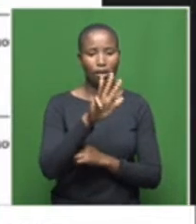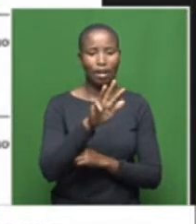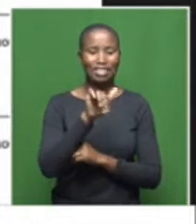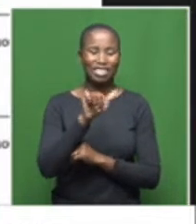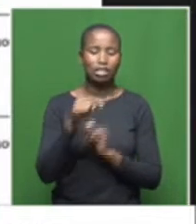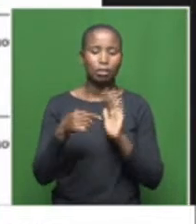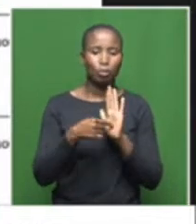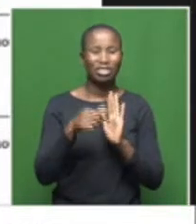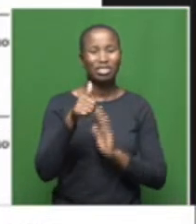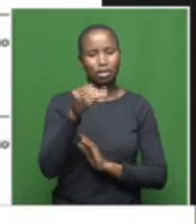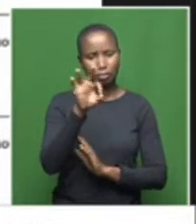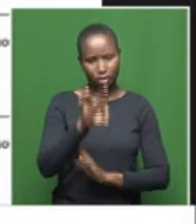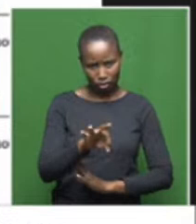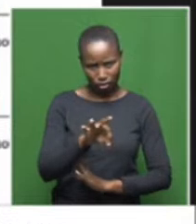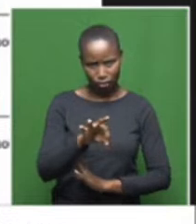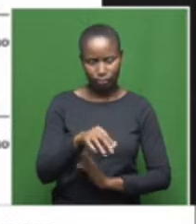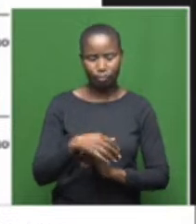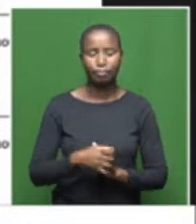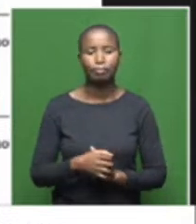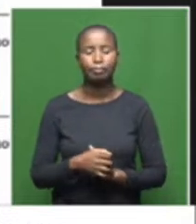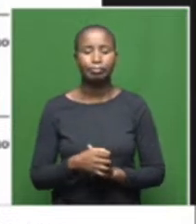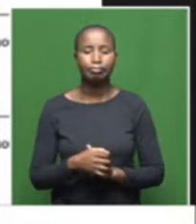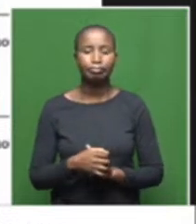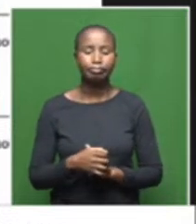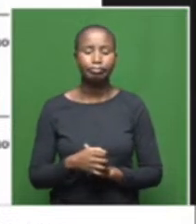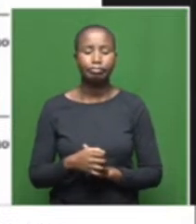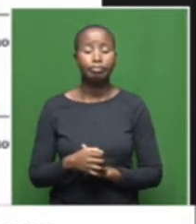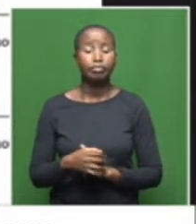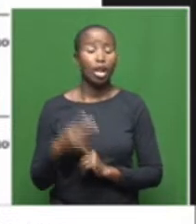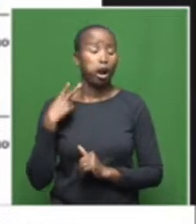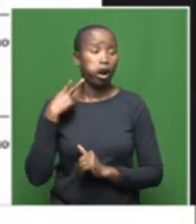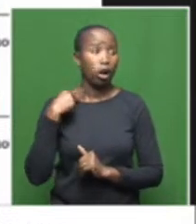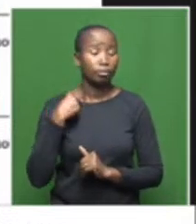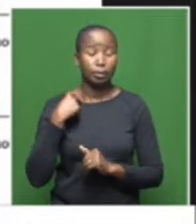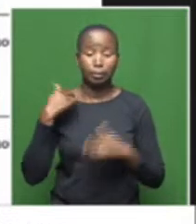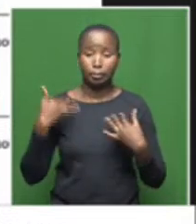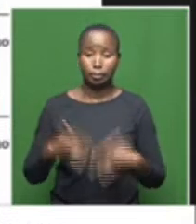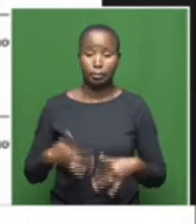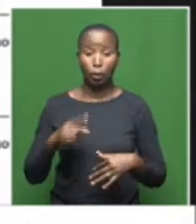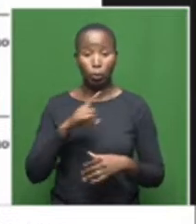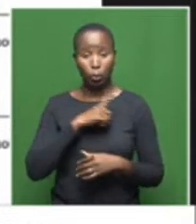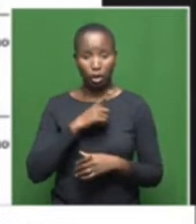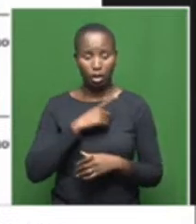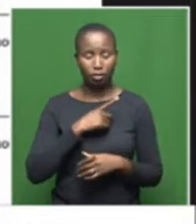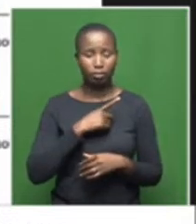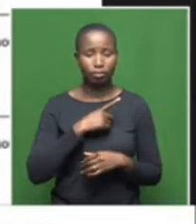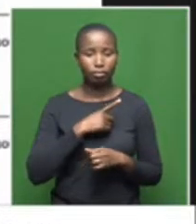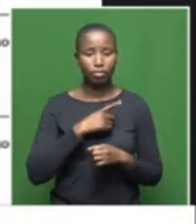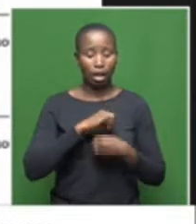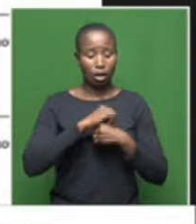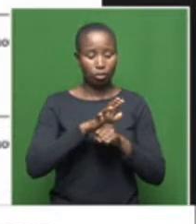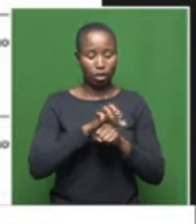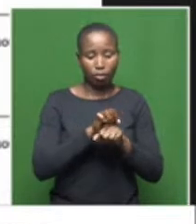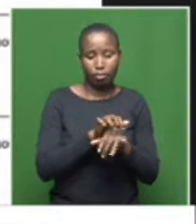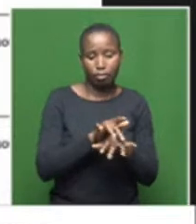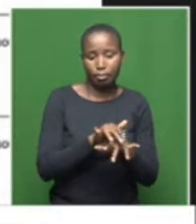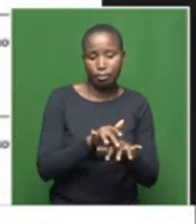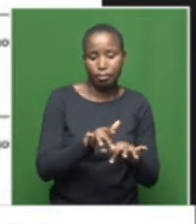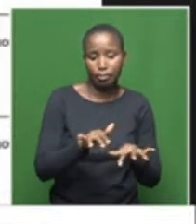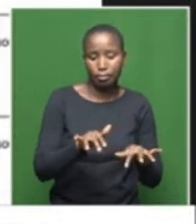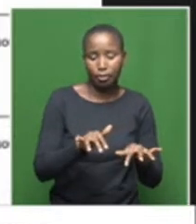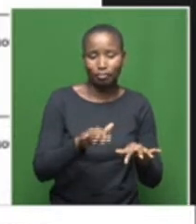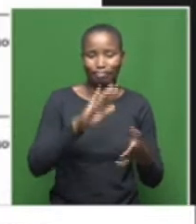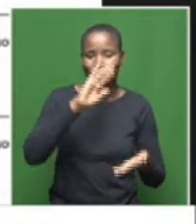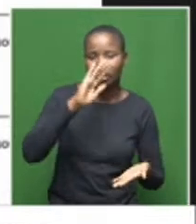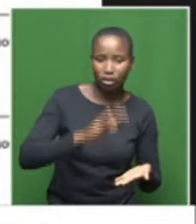96.6%. Our major disappointment is that the rate of infections have not declined